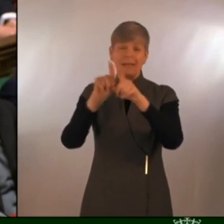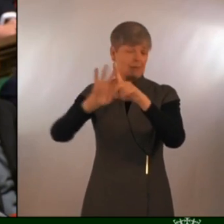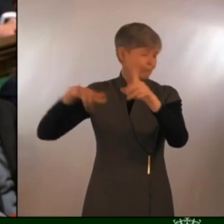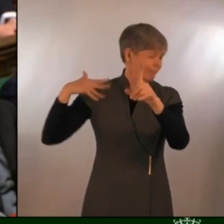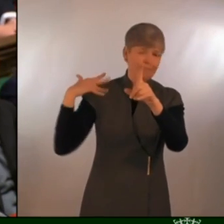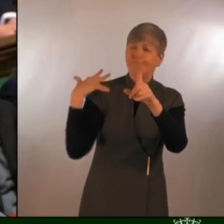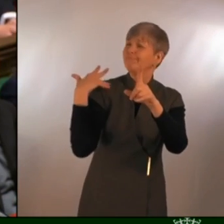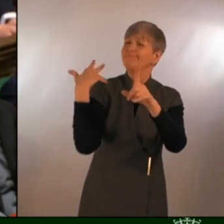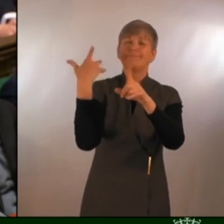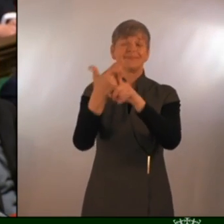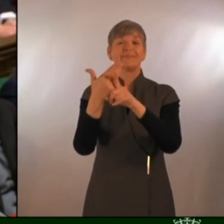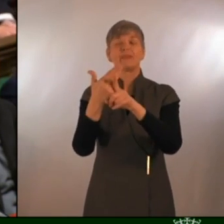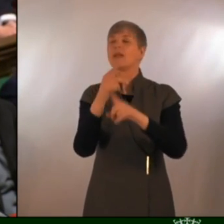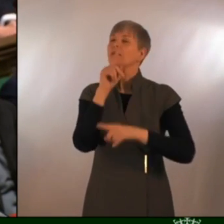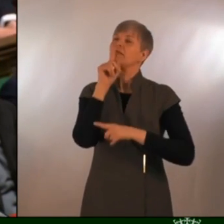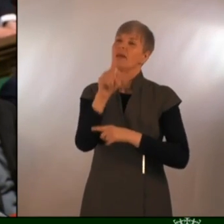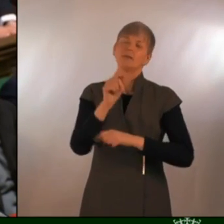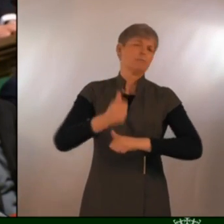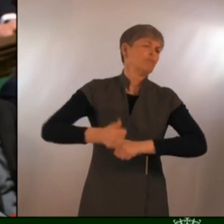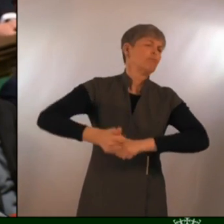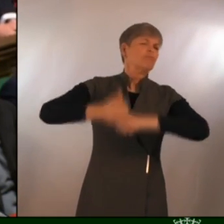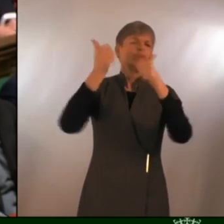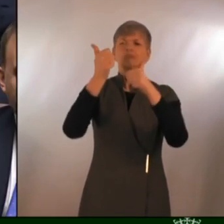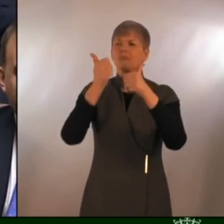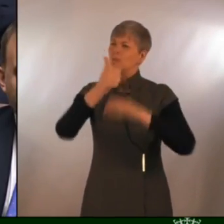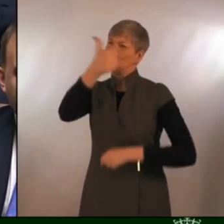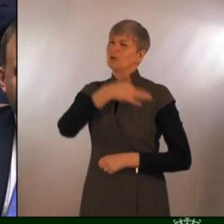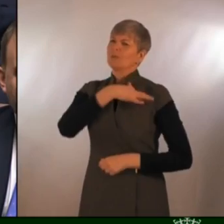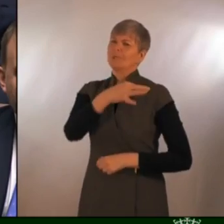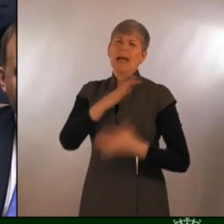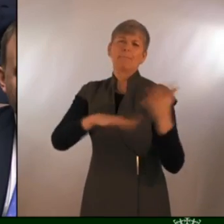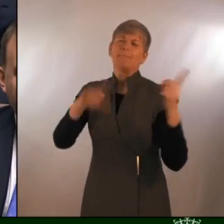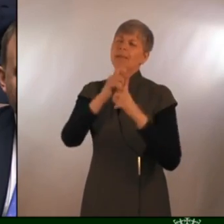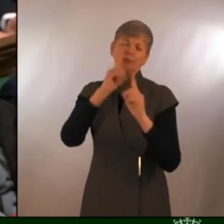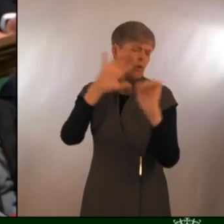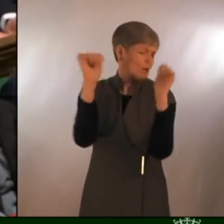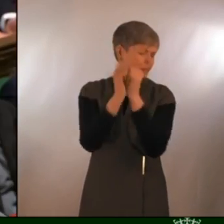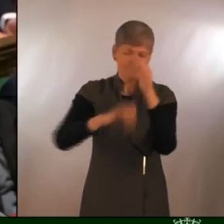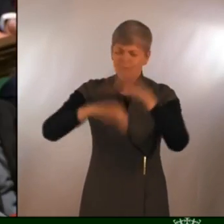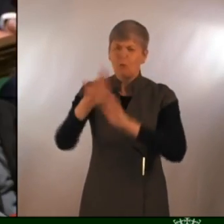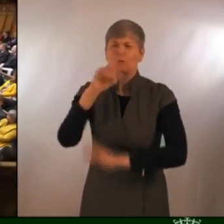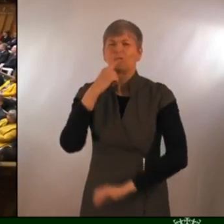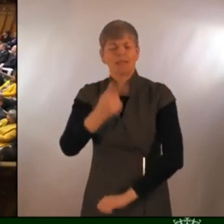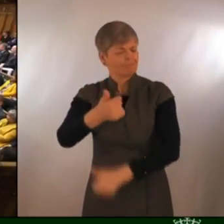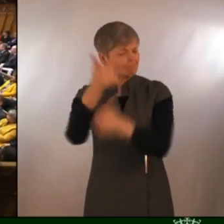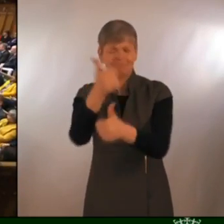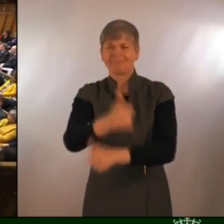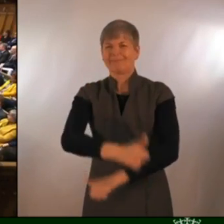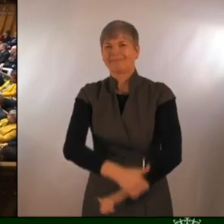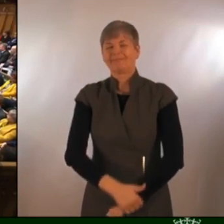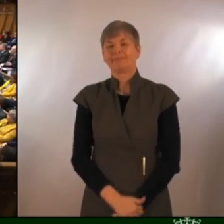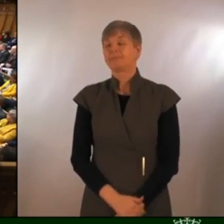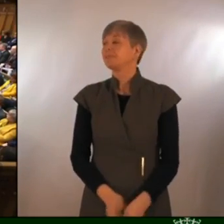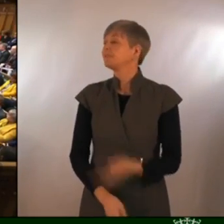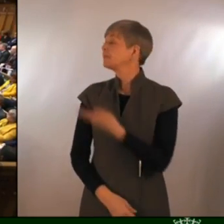past, and it could not have a more doughty or more valiant advocate. And I agree entirely with what he said. Lesterson.